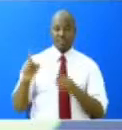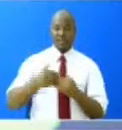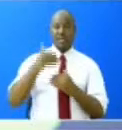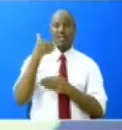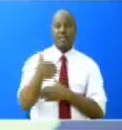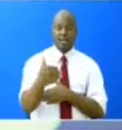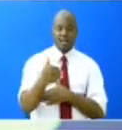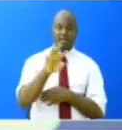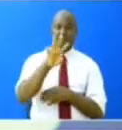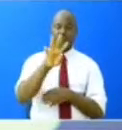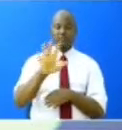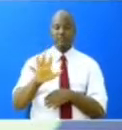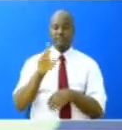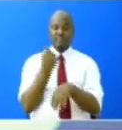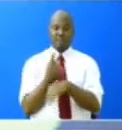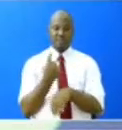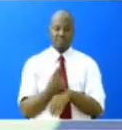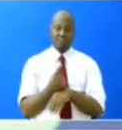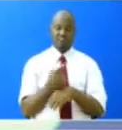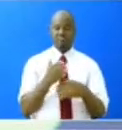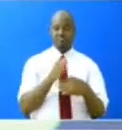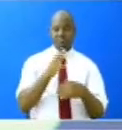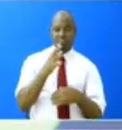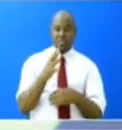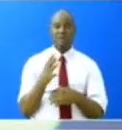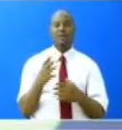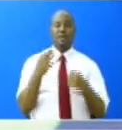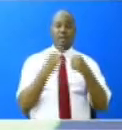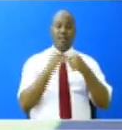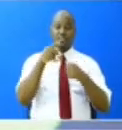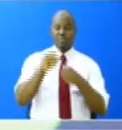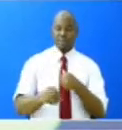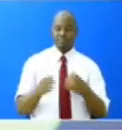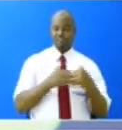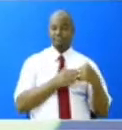next 45 minutes or so. That's at 8 p.m. They're going all the way to 9.